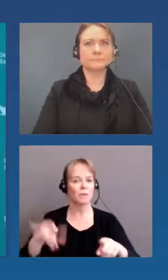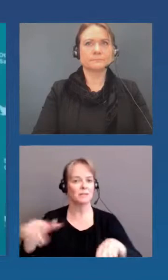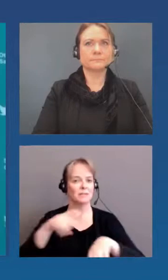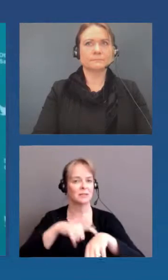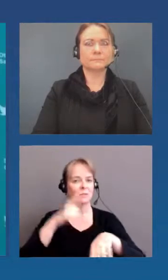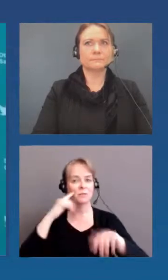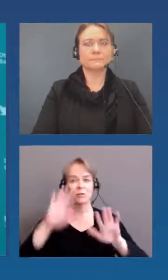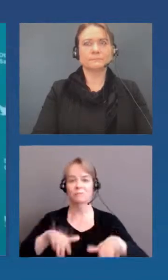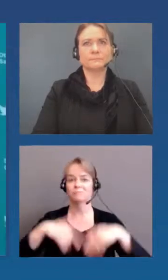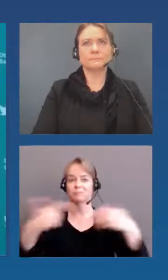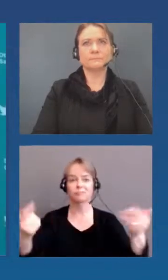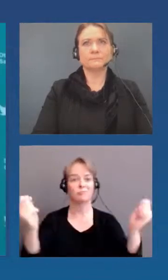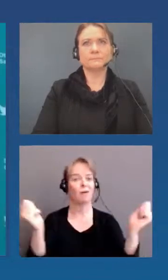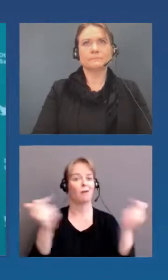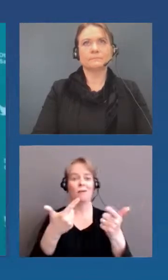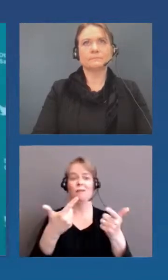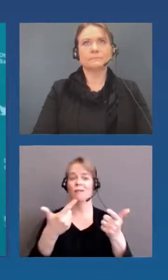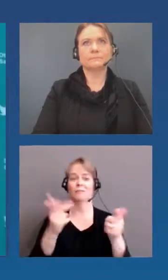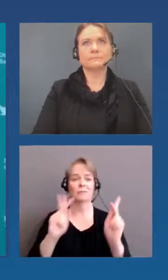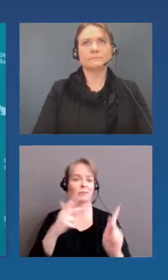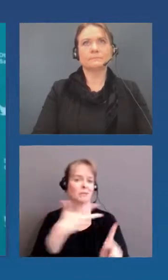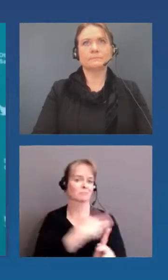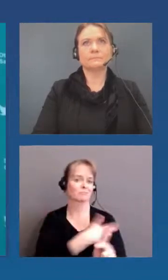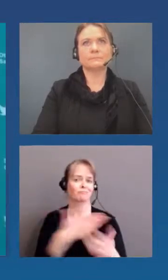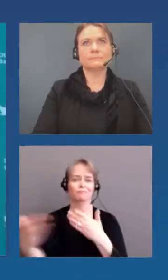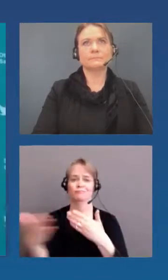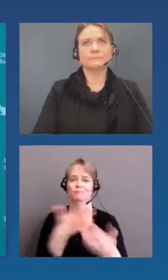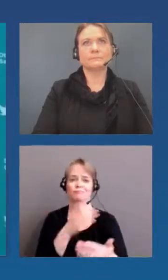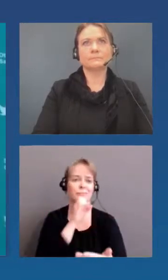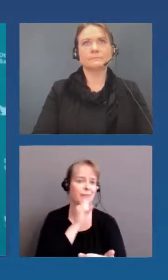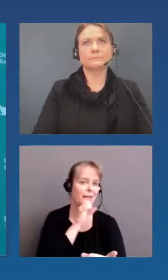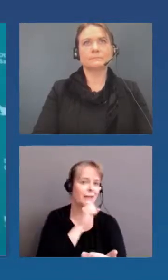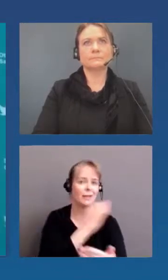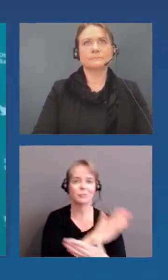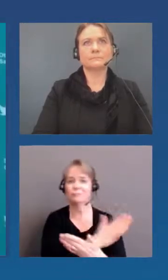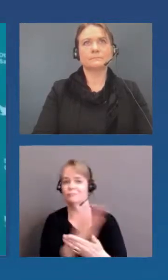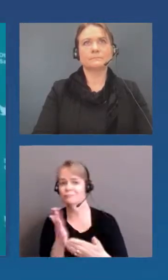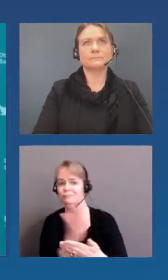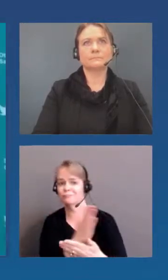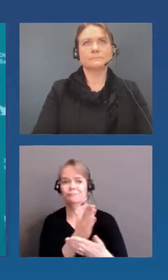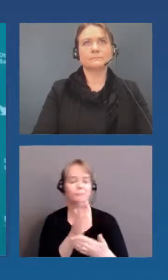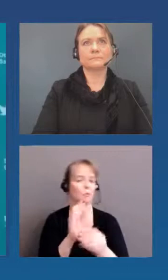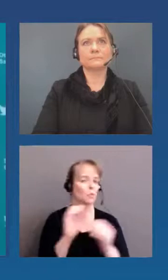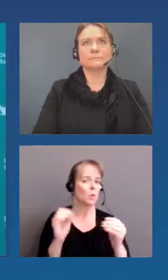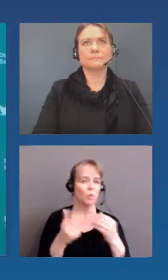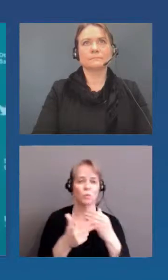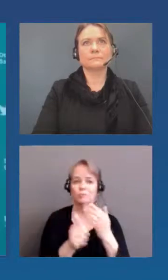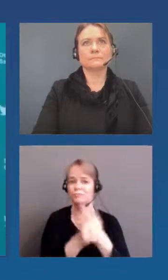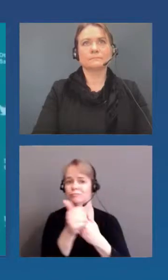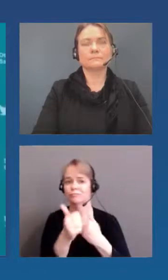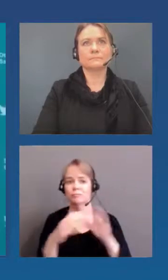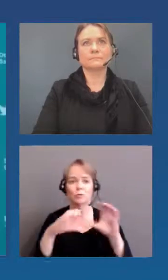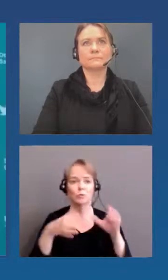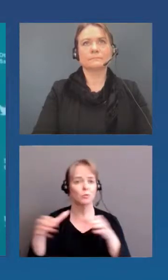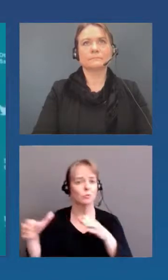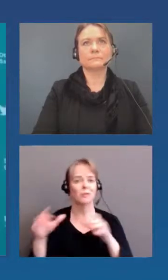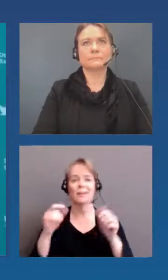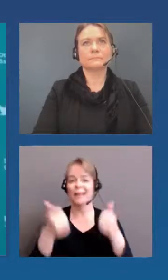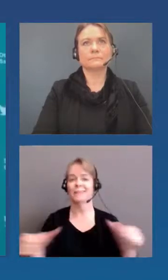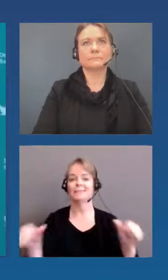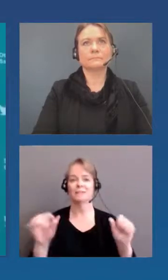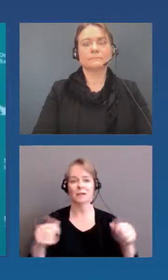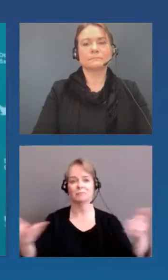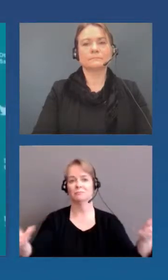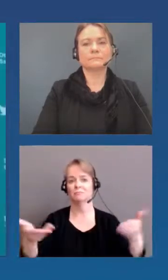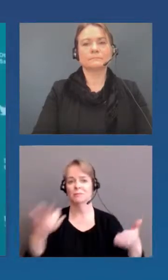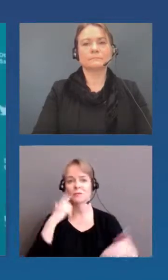be possible for people of any age not yet named in a particular at-risk group to be invited to come for vaccination?